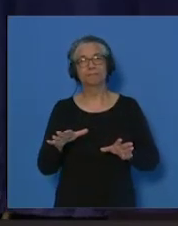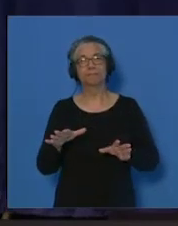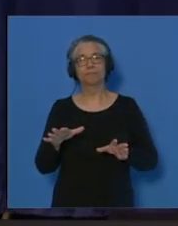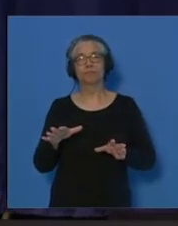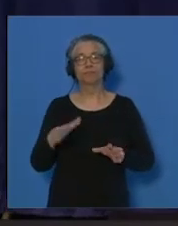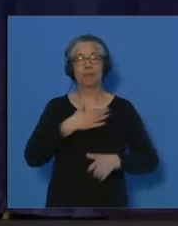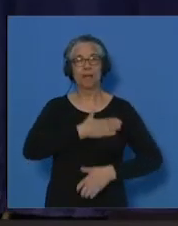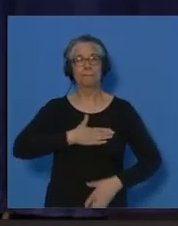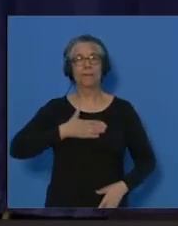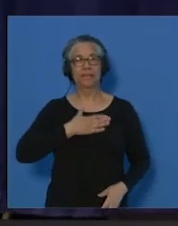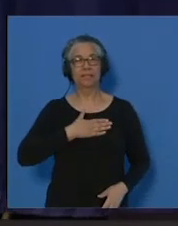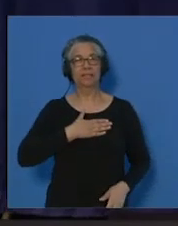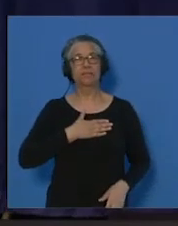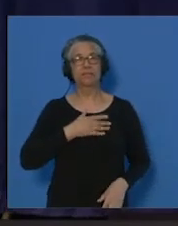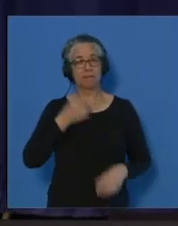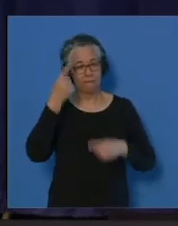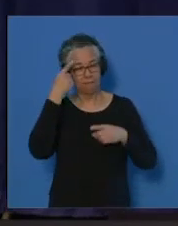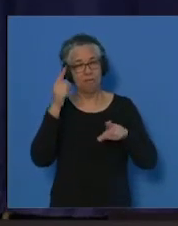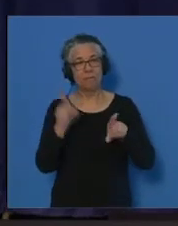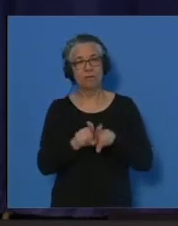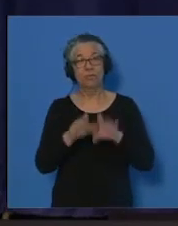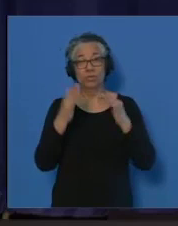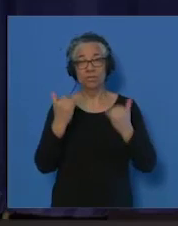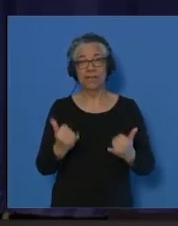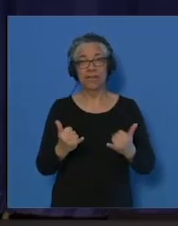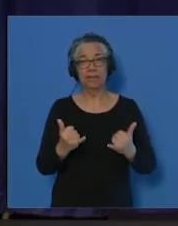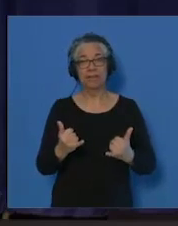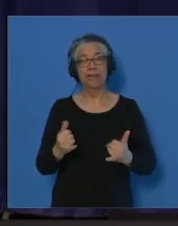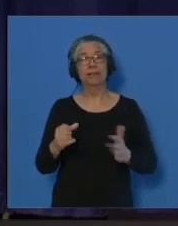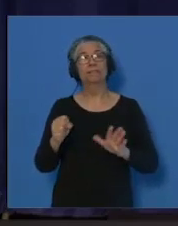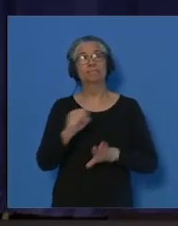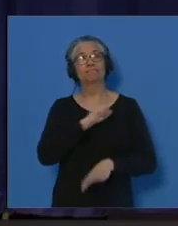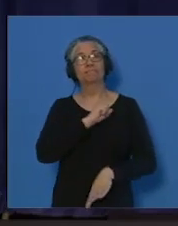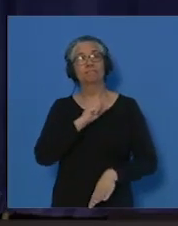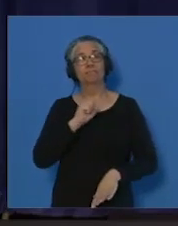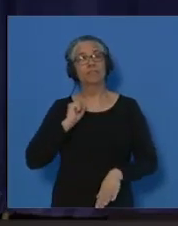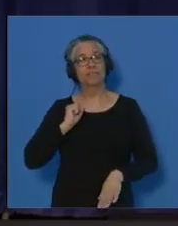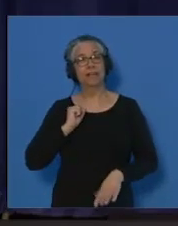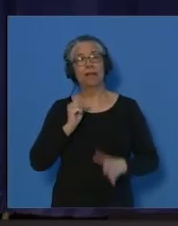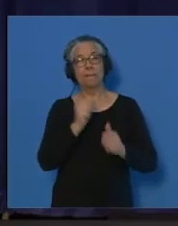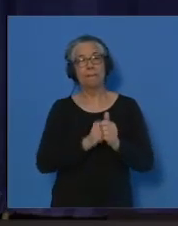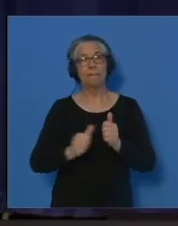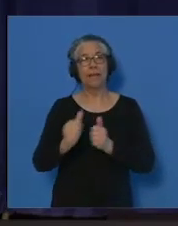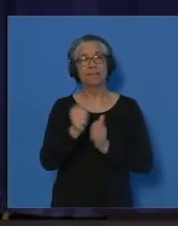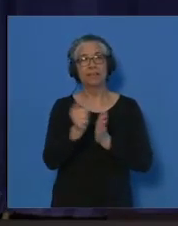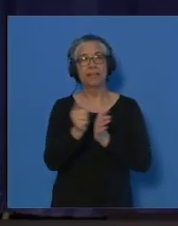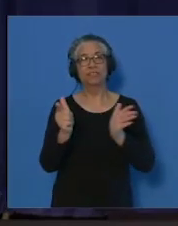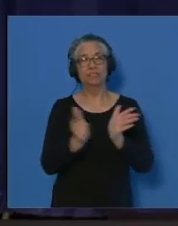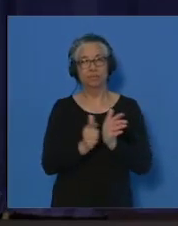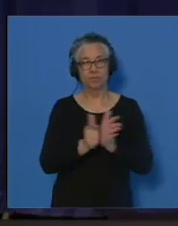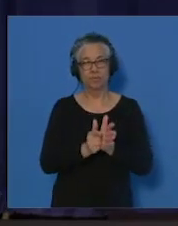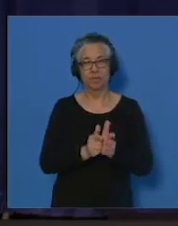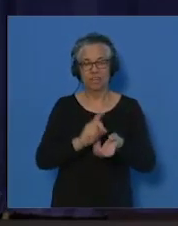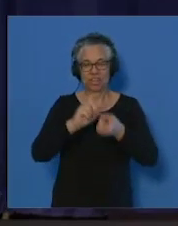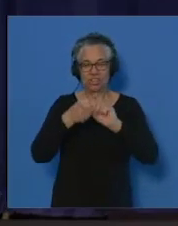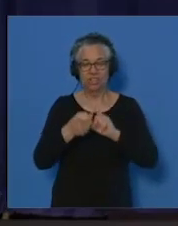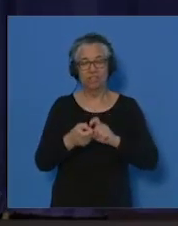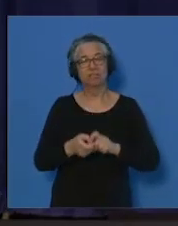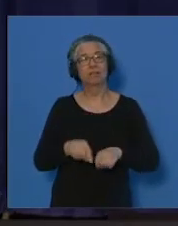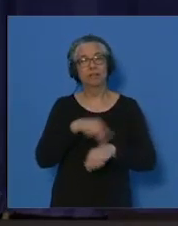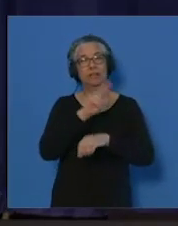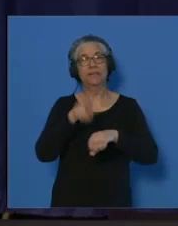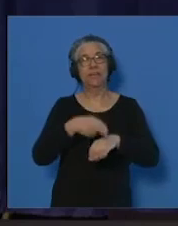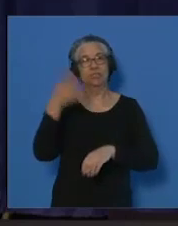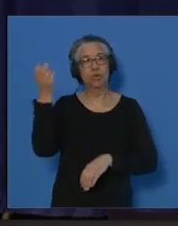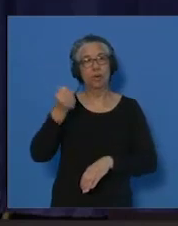I am pleased to confirm that today the Senate passed legislation amending the National Pension Scheme Occupational Pensions